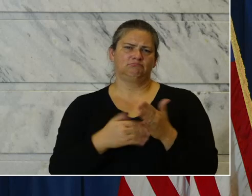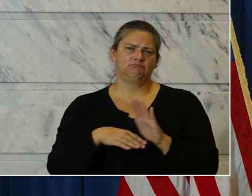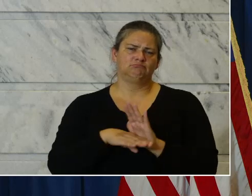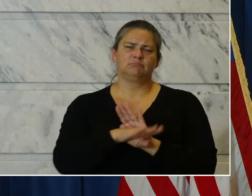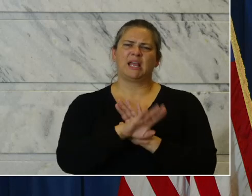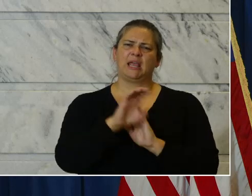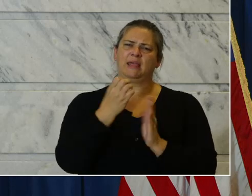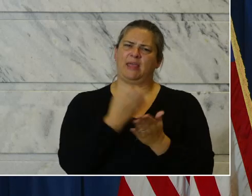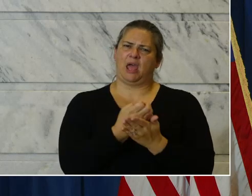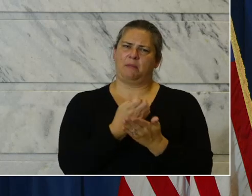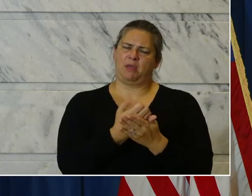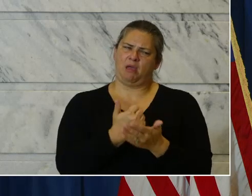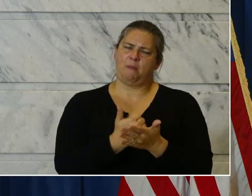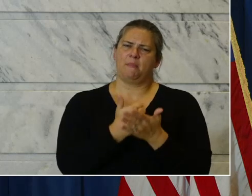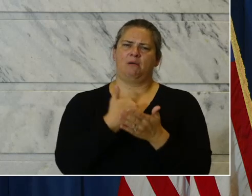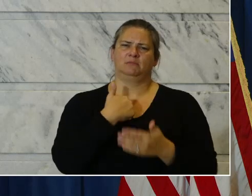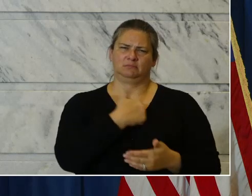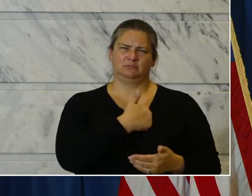It's hard to imagine